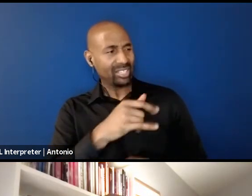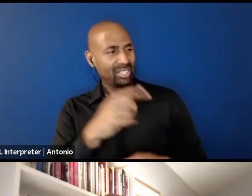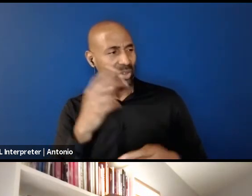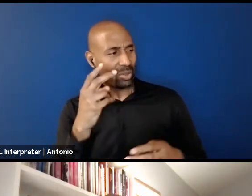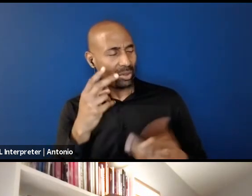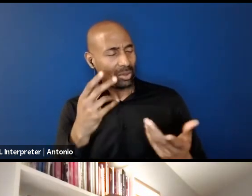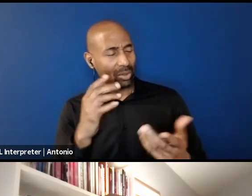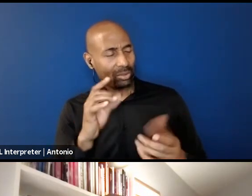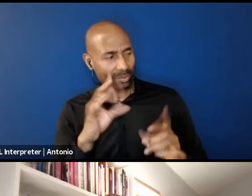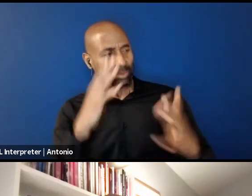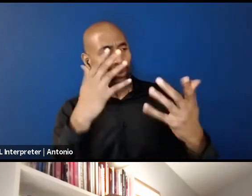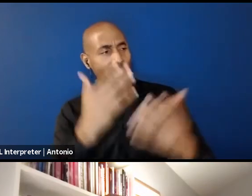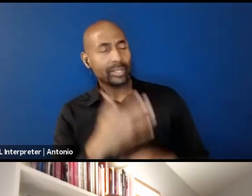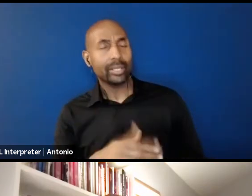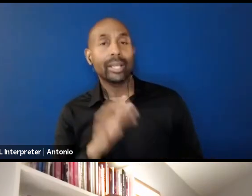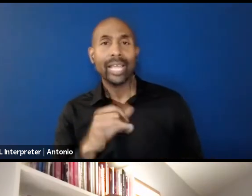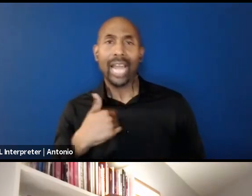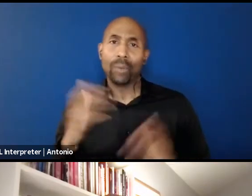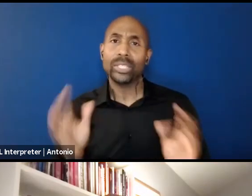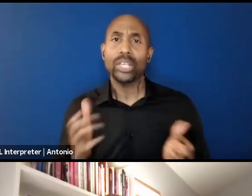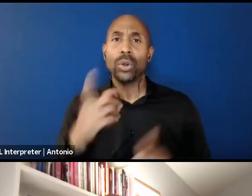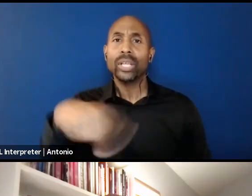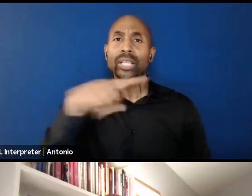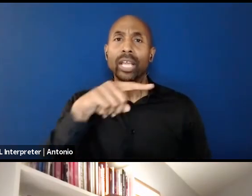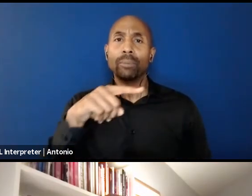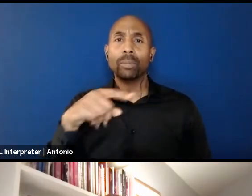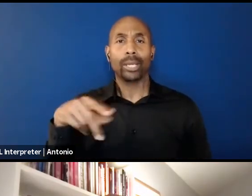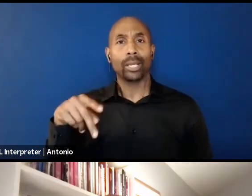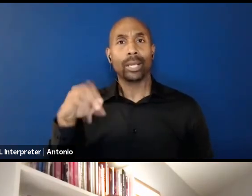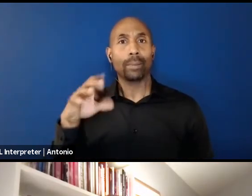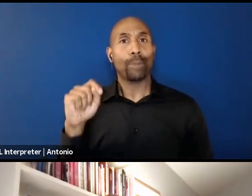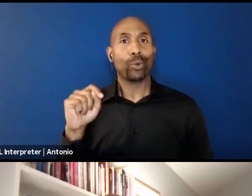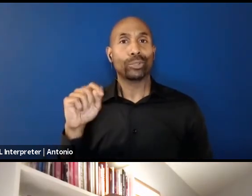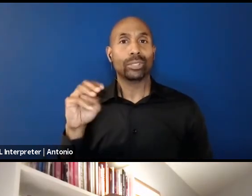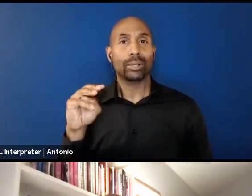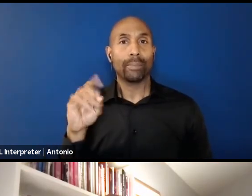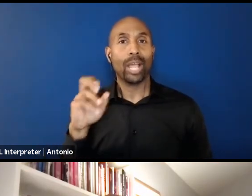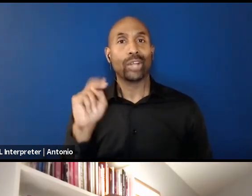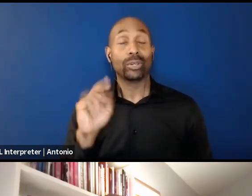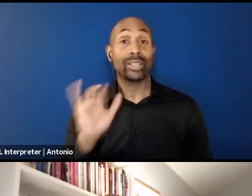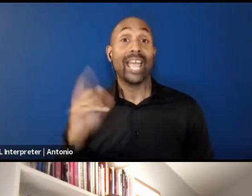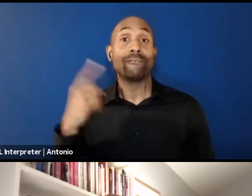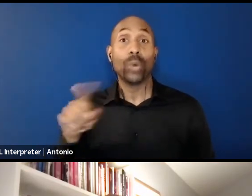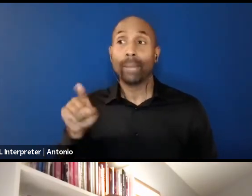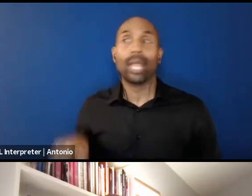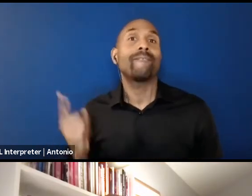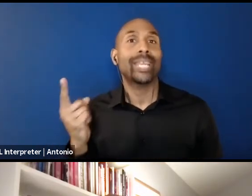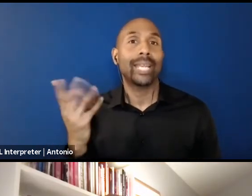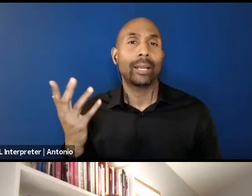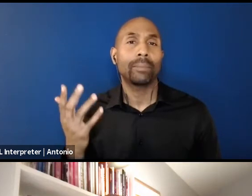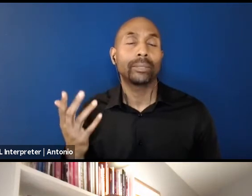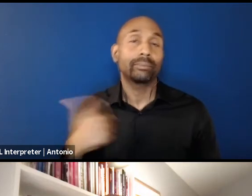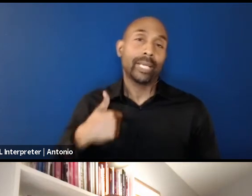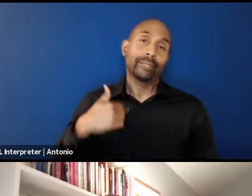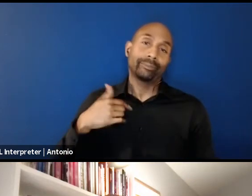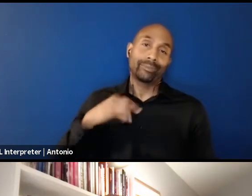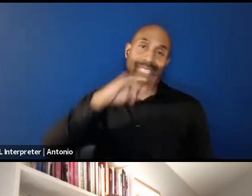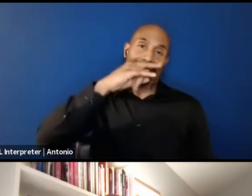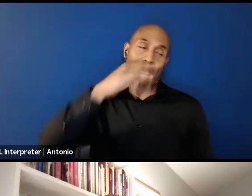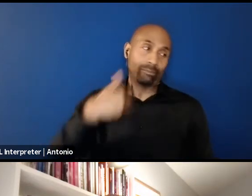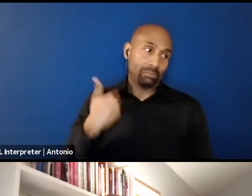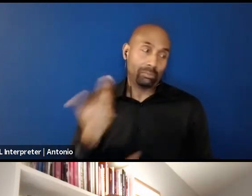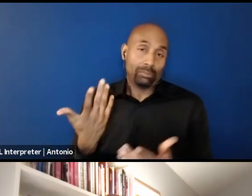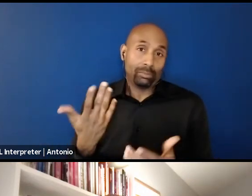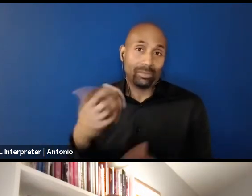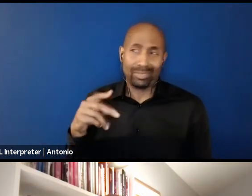of course, was that I was encouraging them to be postmodern. Mm. Now, I was a kid. I didn't know